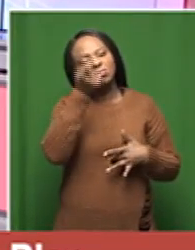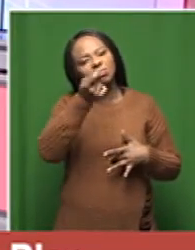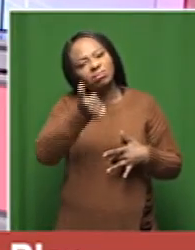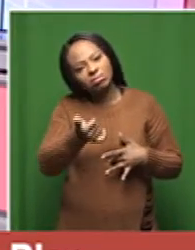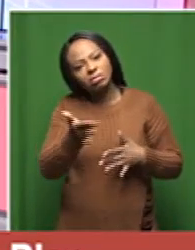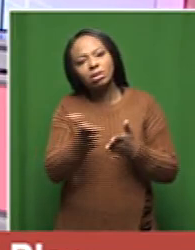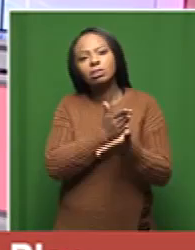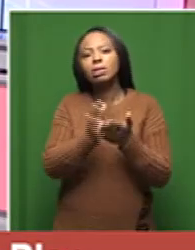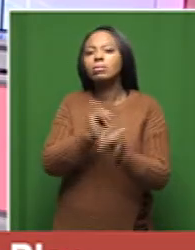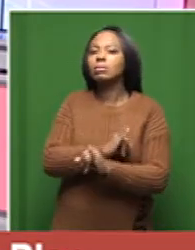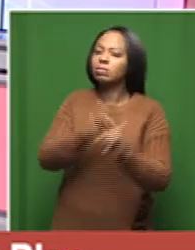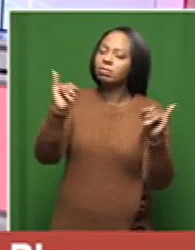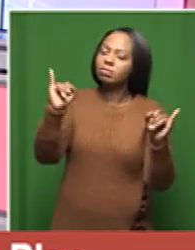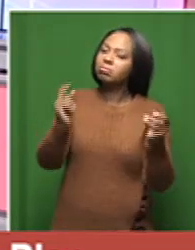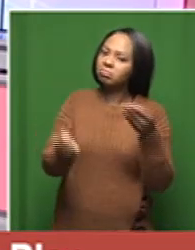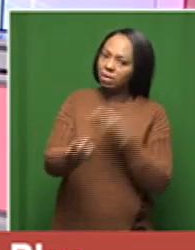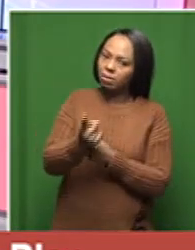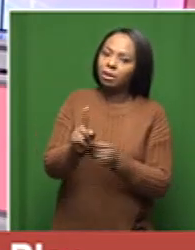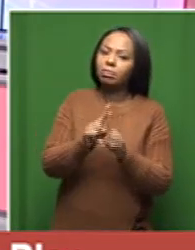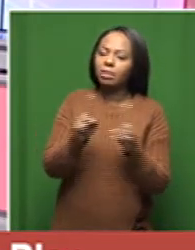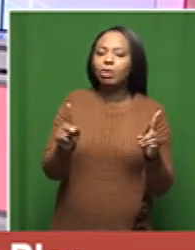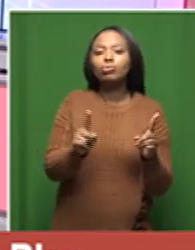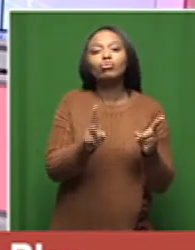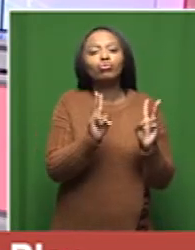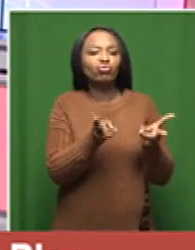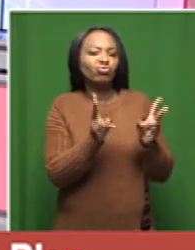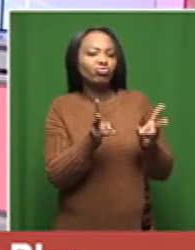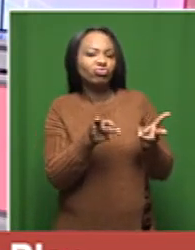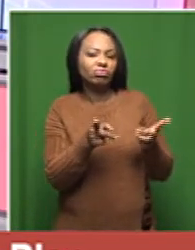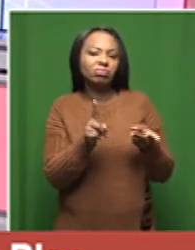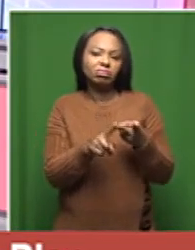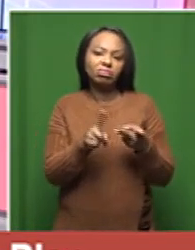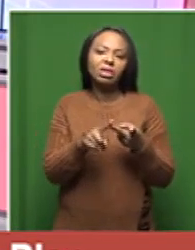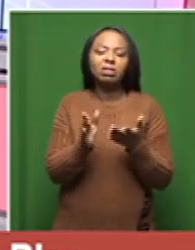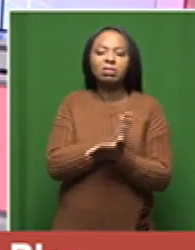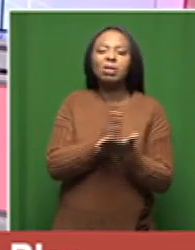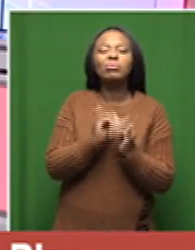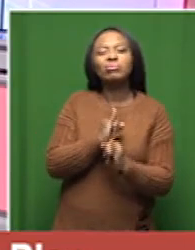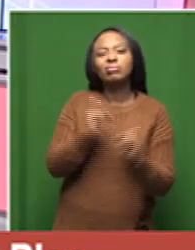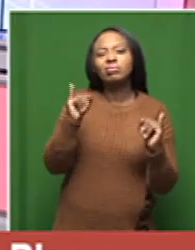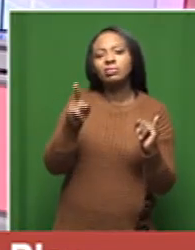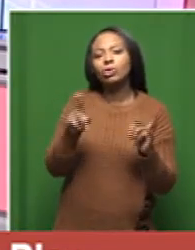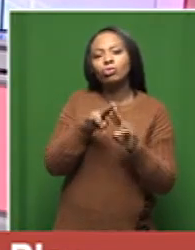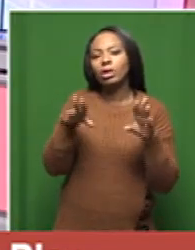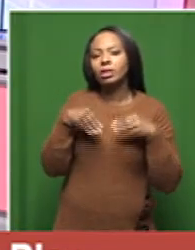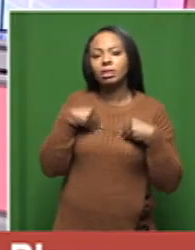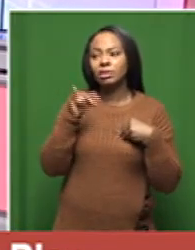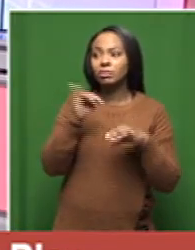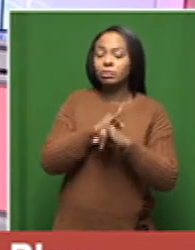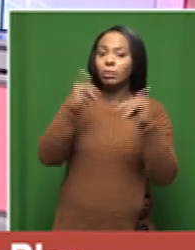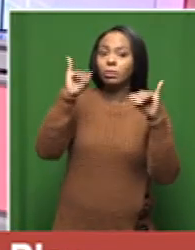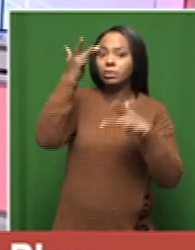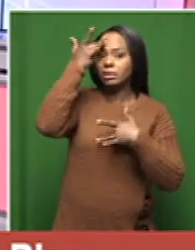vaccination may happen, but moderately severe and severe side effects aren't acceptable. To help